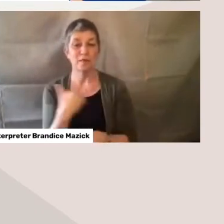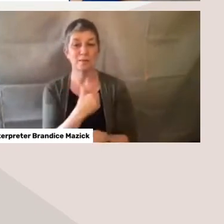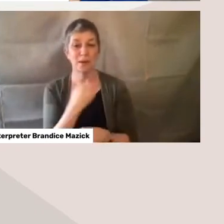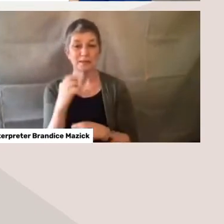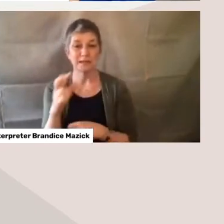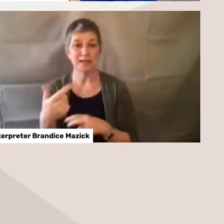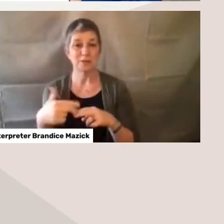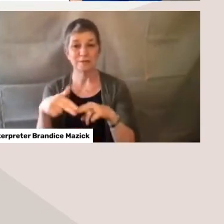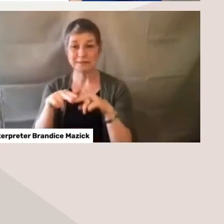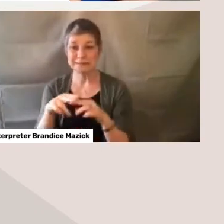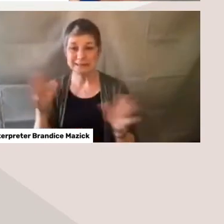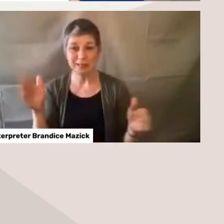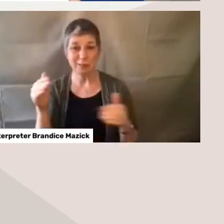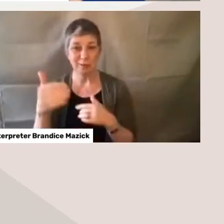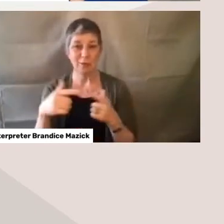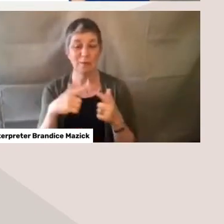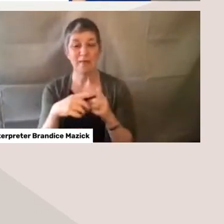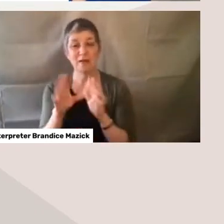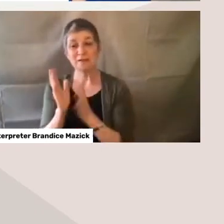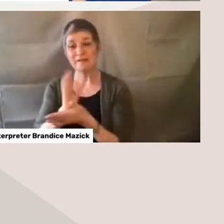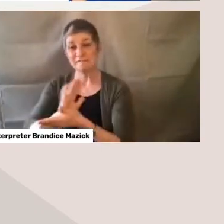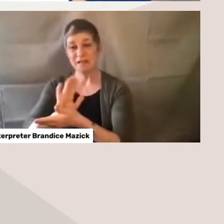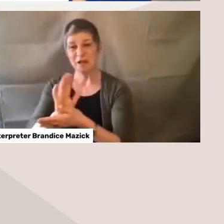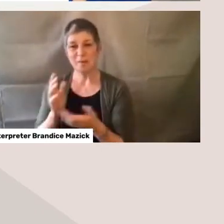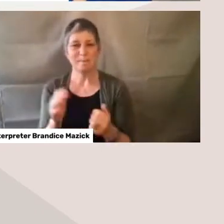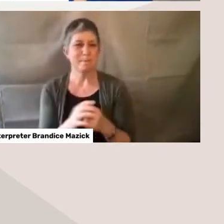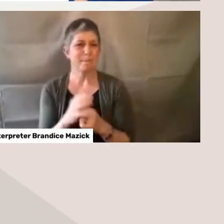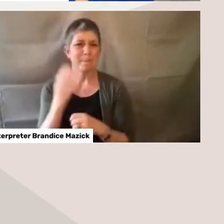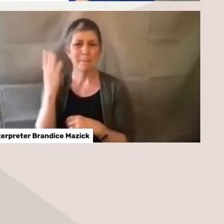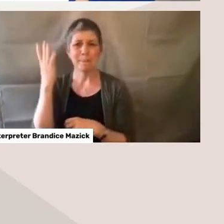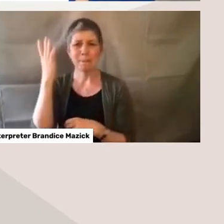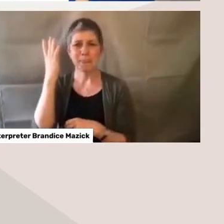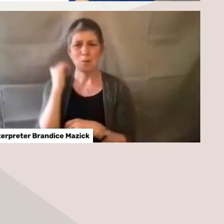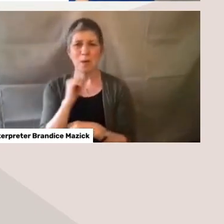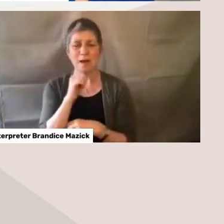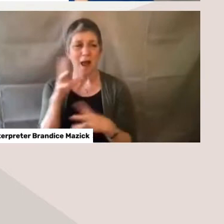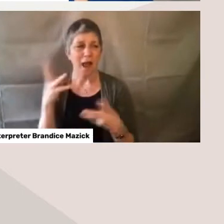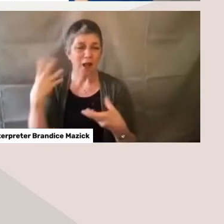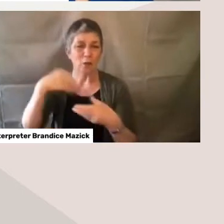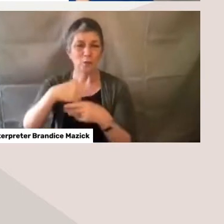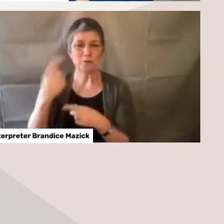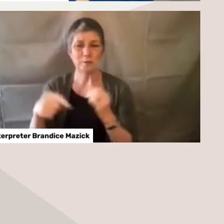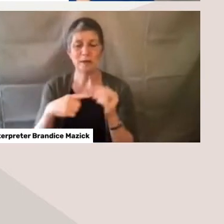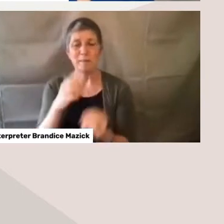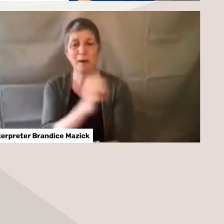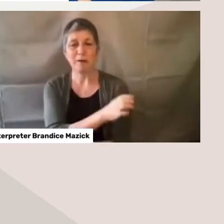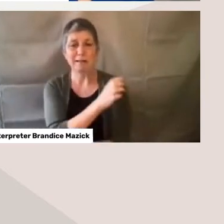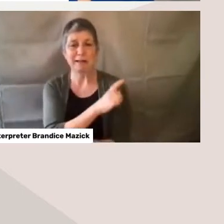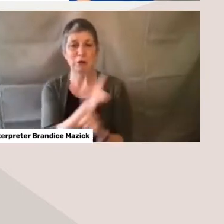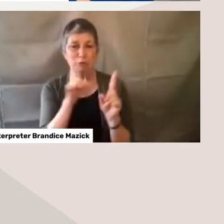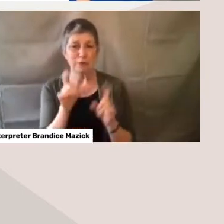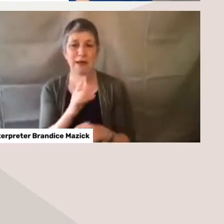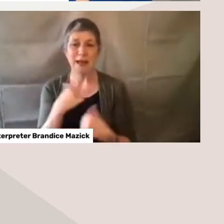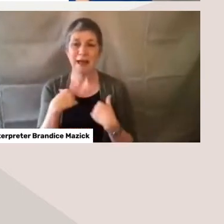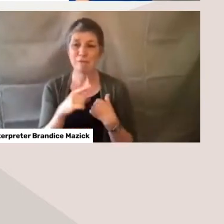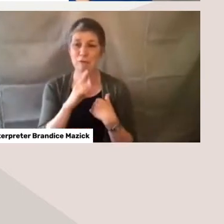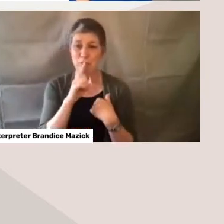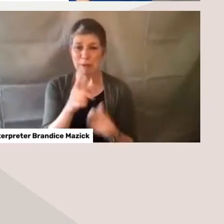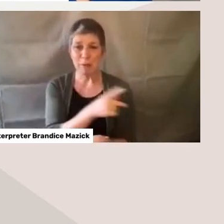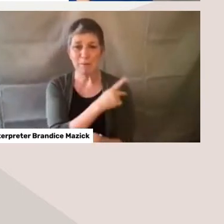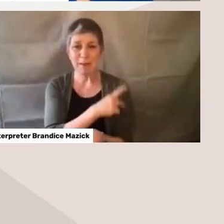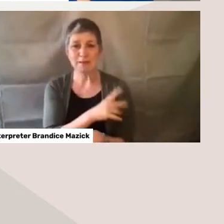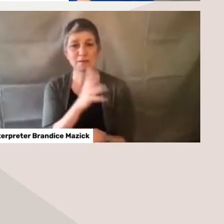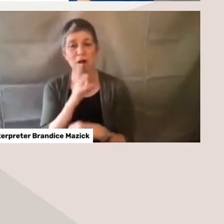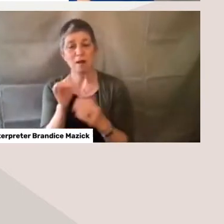you have to sit in this room and it's a video. So why not do a PSA on clinical trials? Have real patients talking